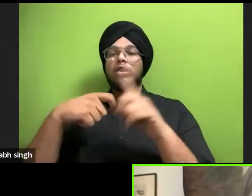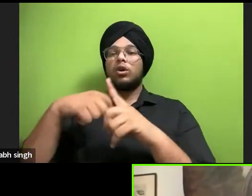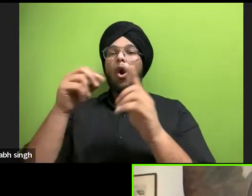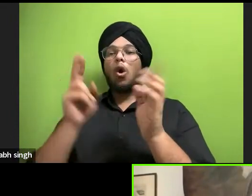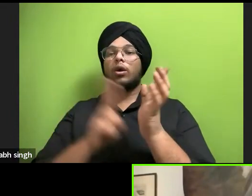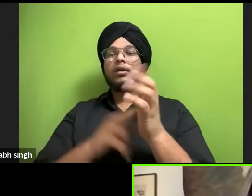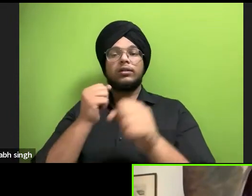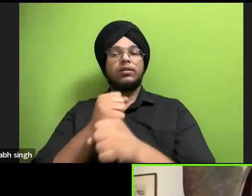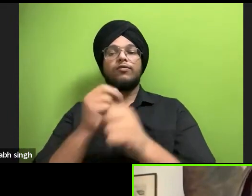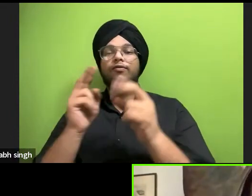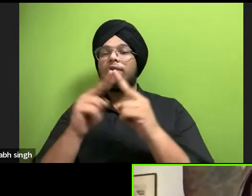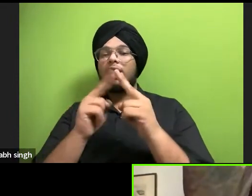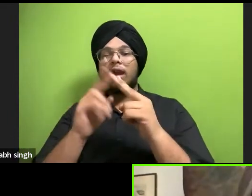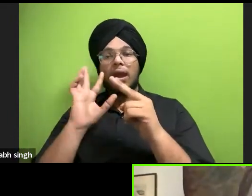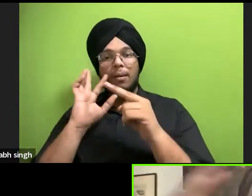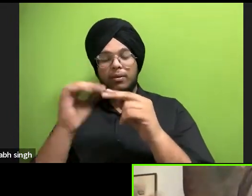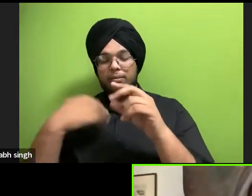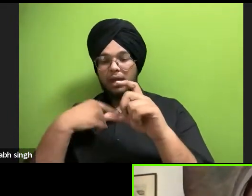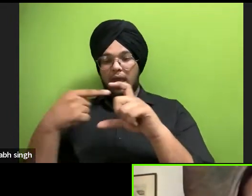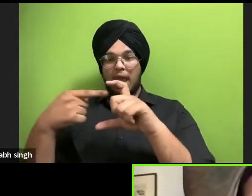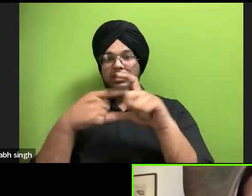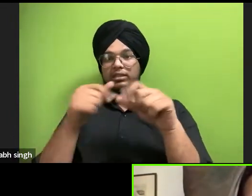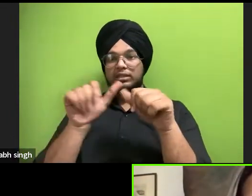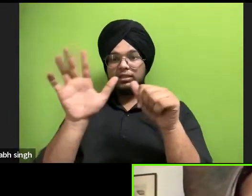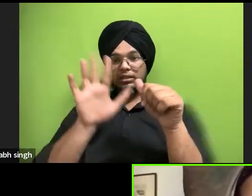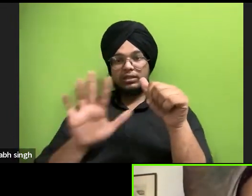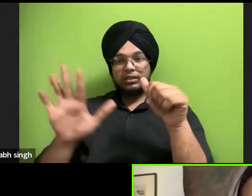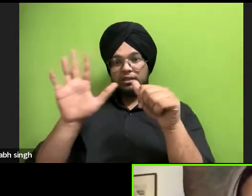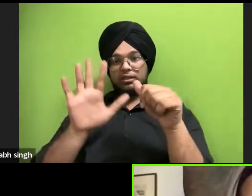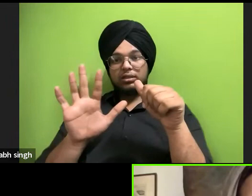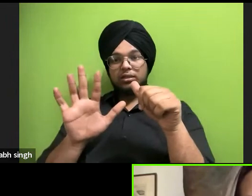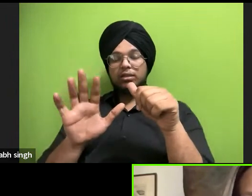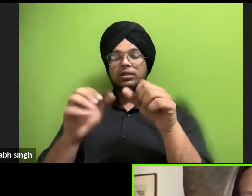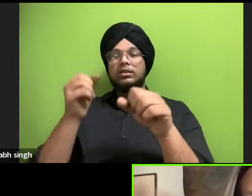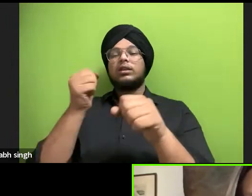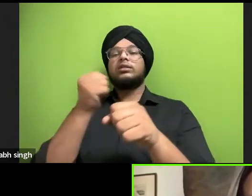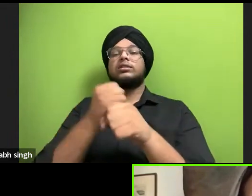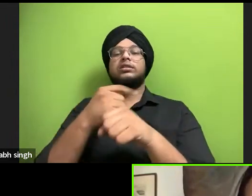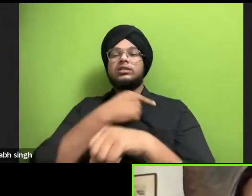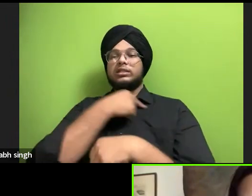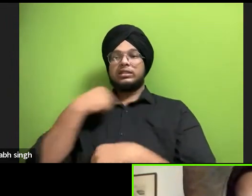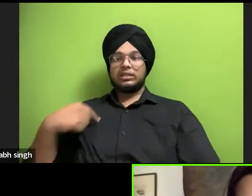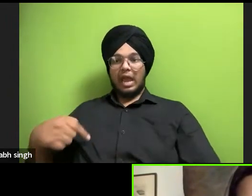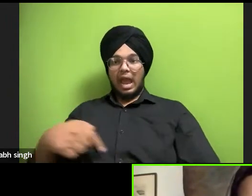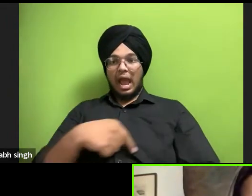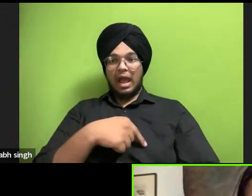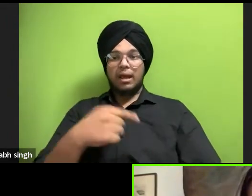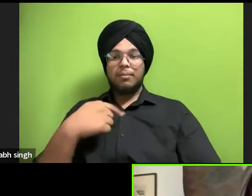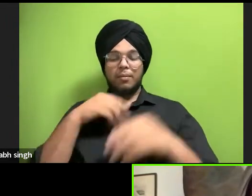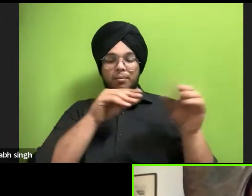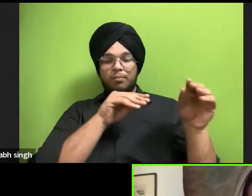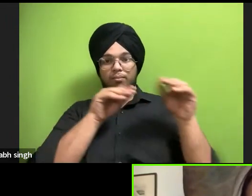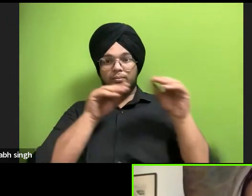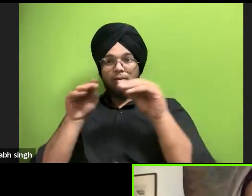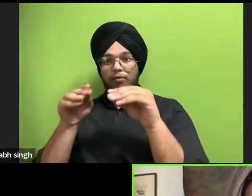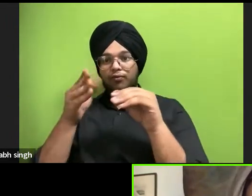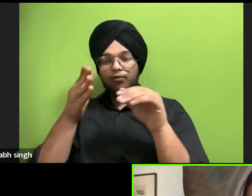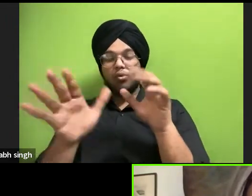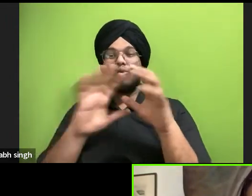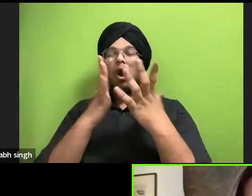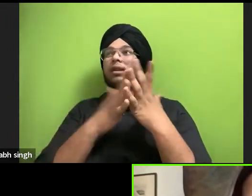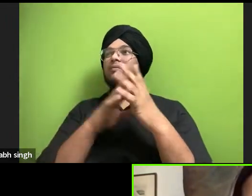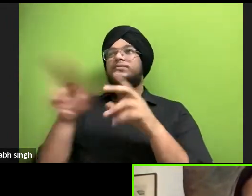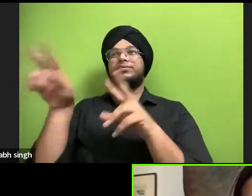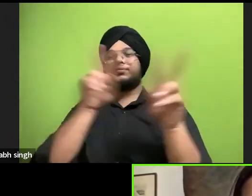important. So we're in East Asia, in Greater China, and we move out from here into the world. We